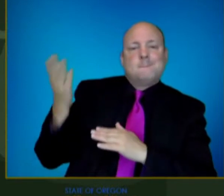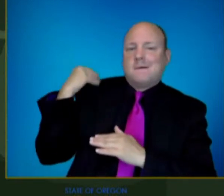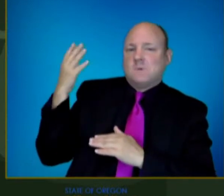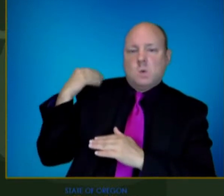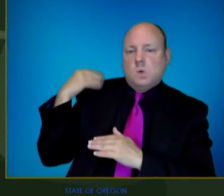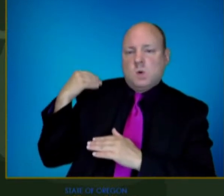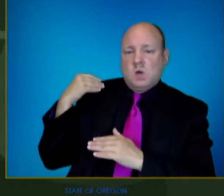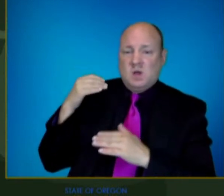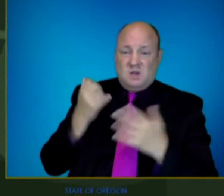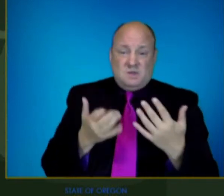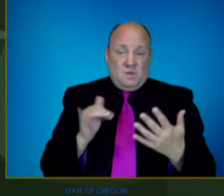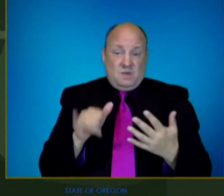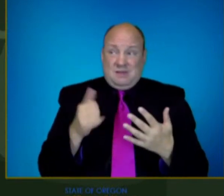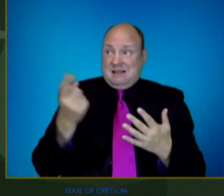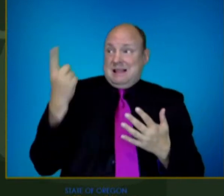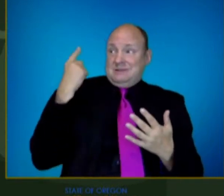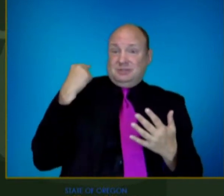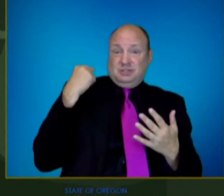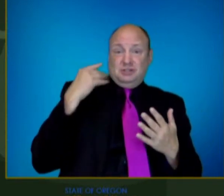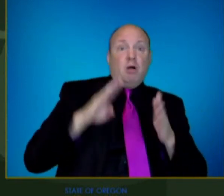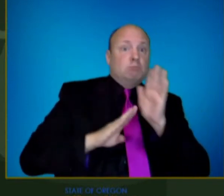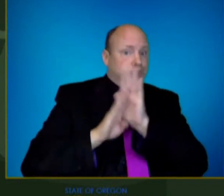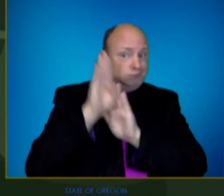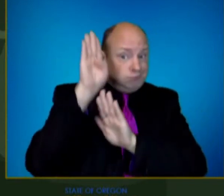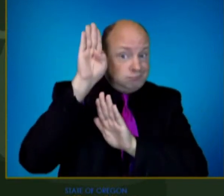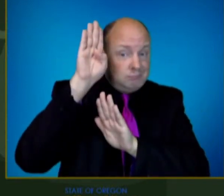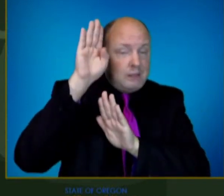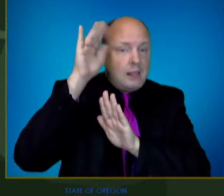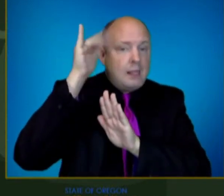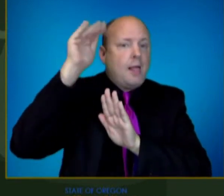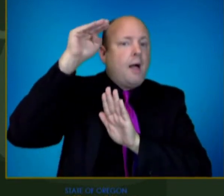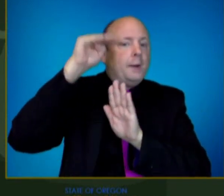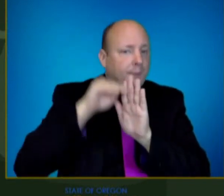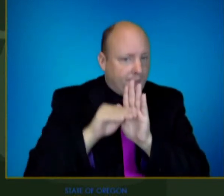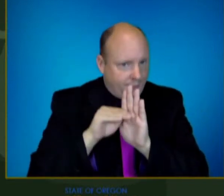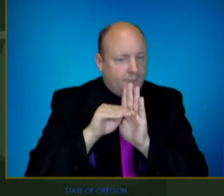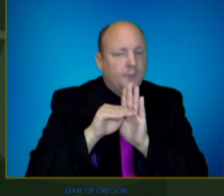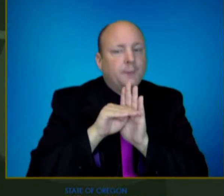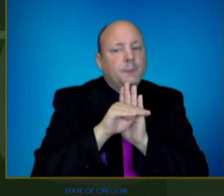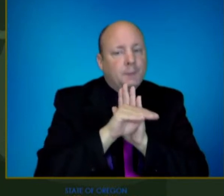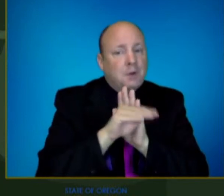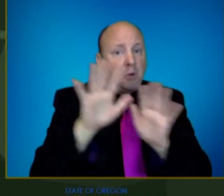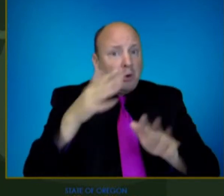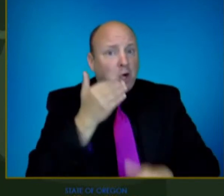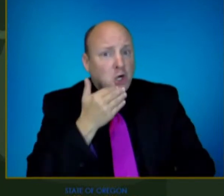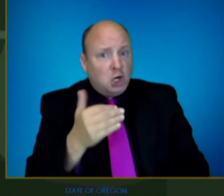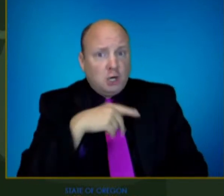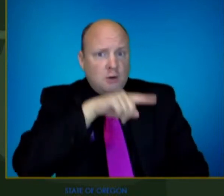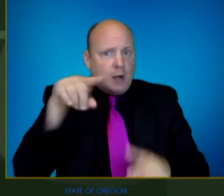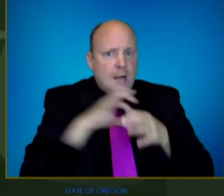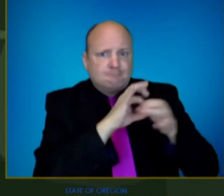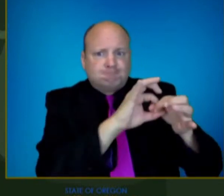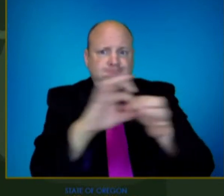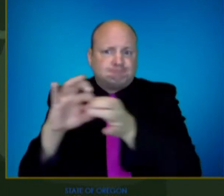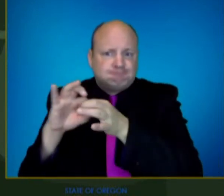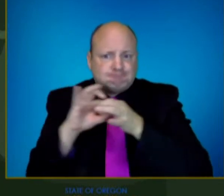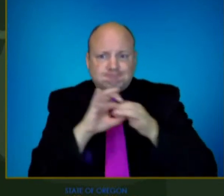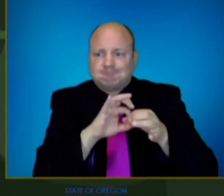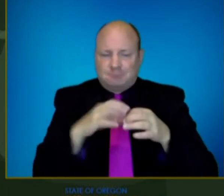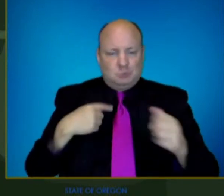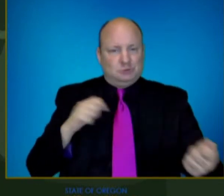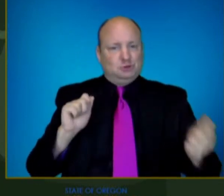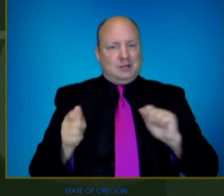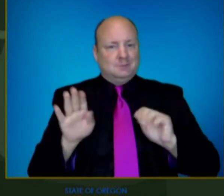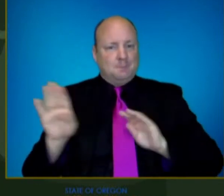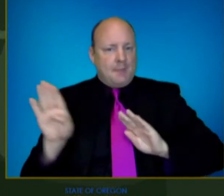where we were very worried about hospital capacity. Oregonians came together. They changed their activities. They took precautions, and